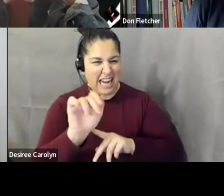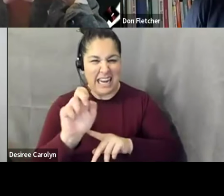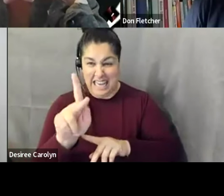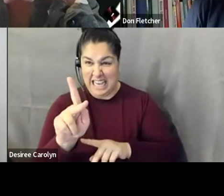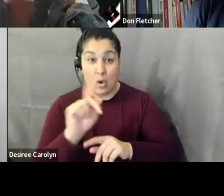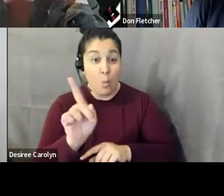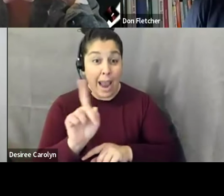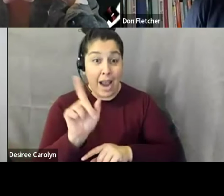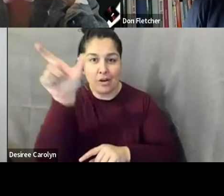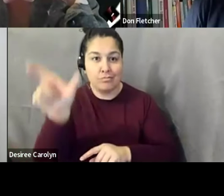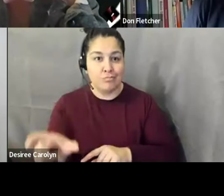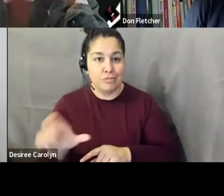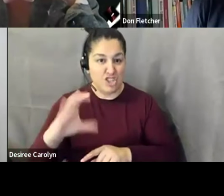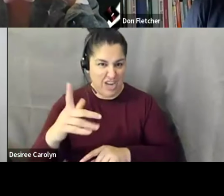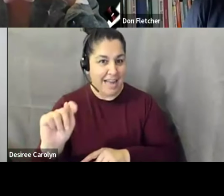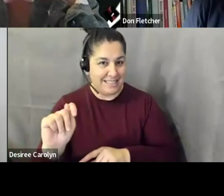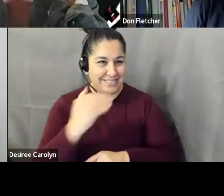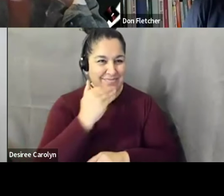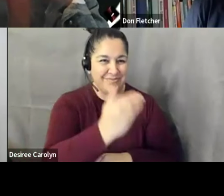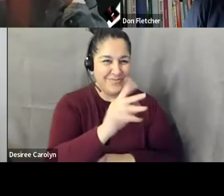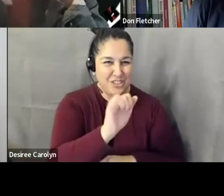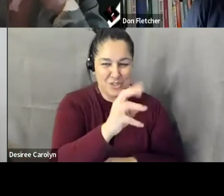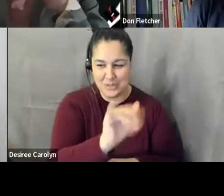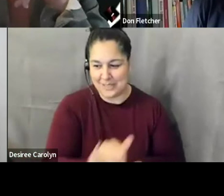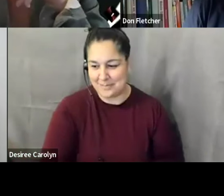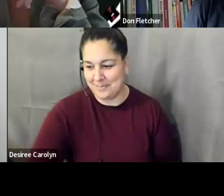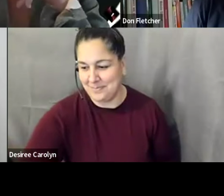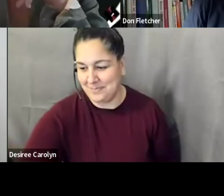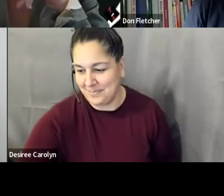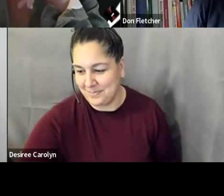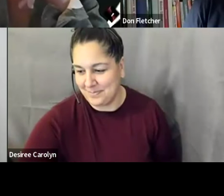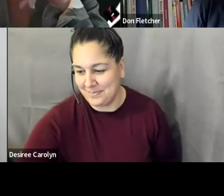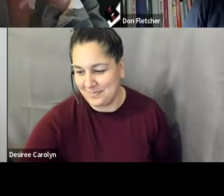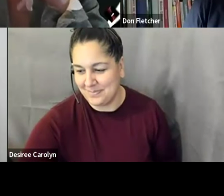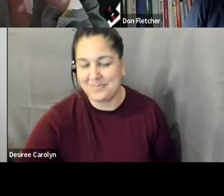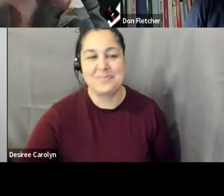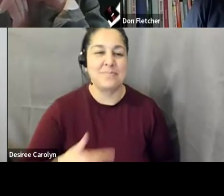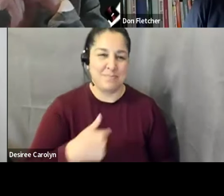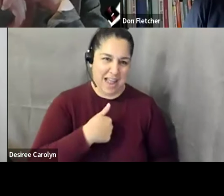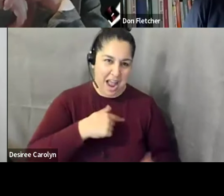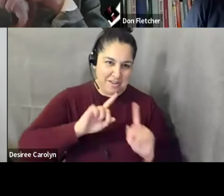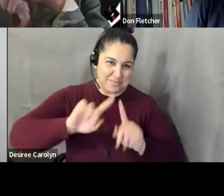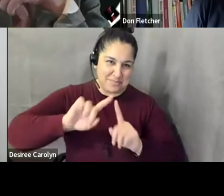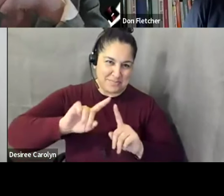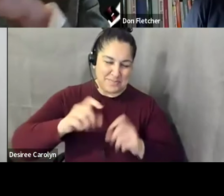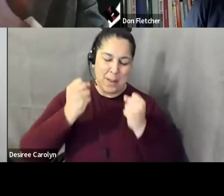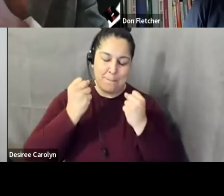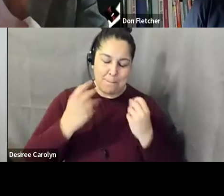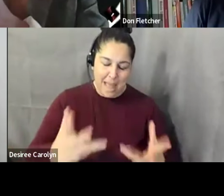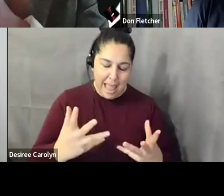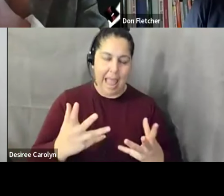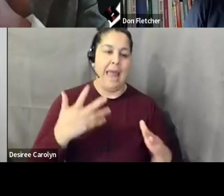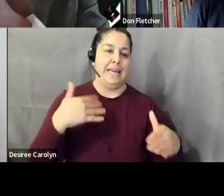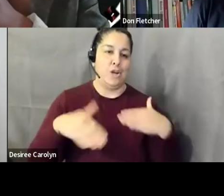chat. And thank you, Judy. Thank you very much, Rachel. I've attended many, many of these walks, and